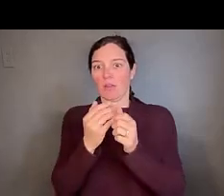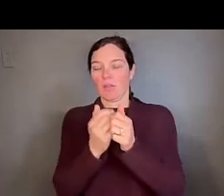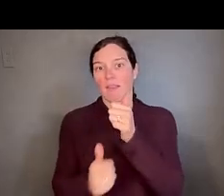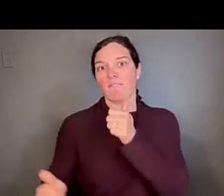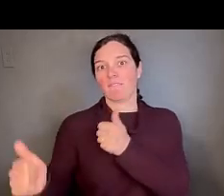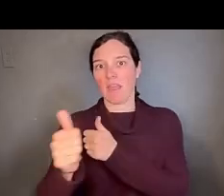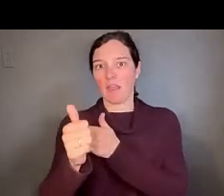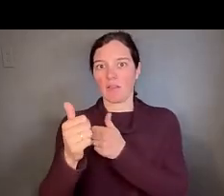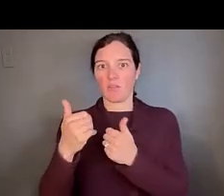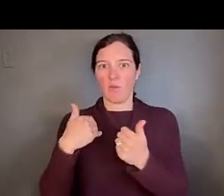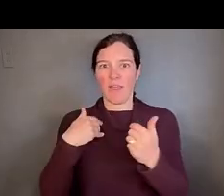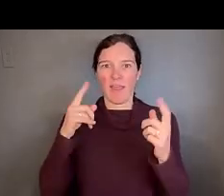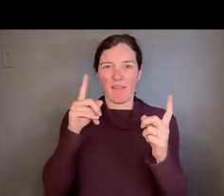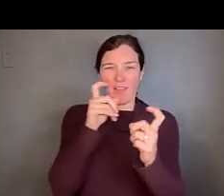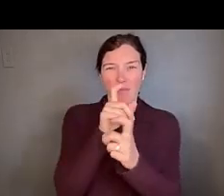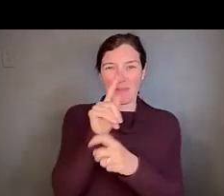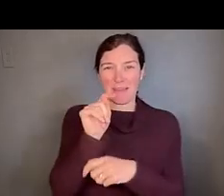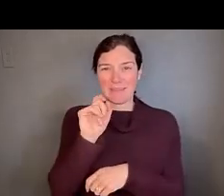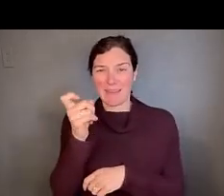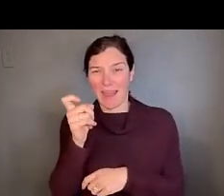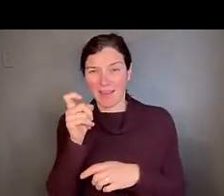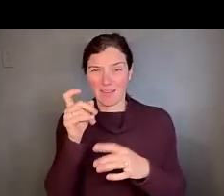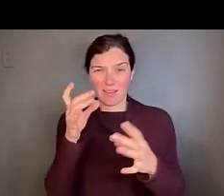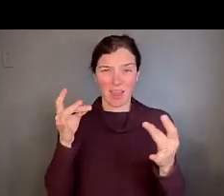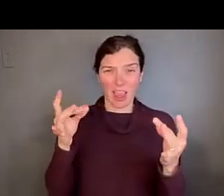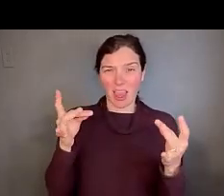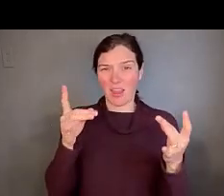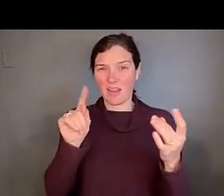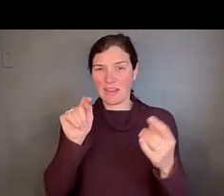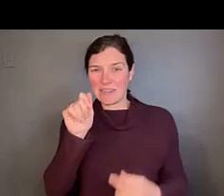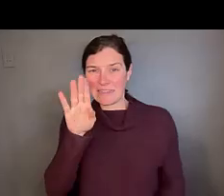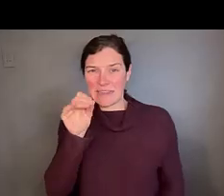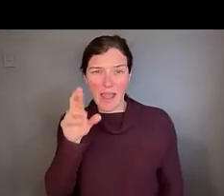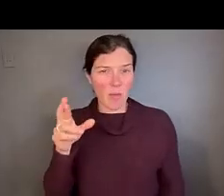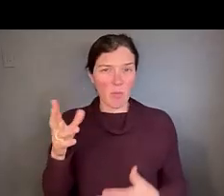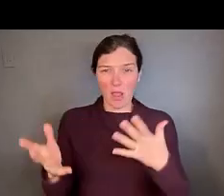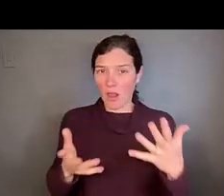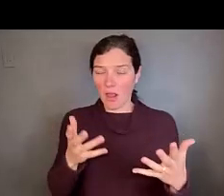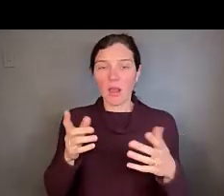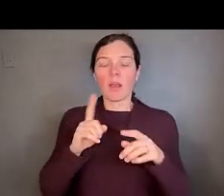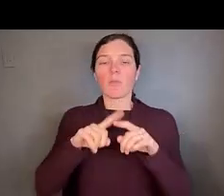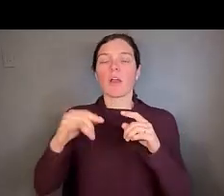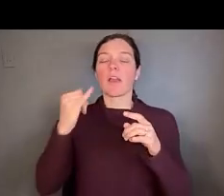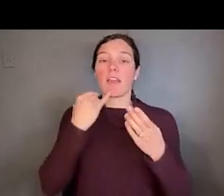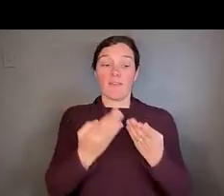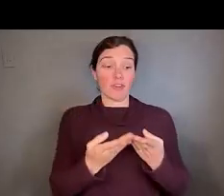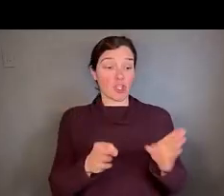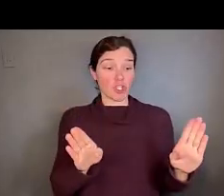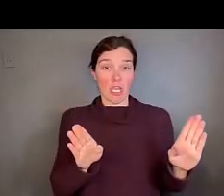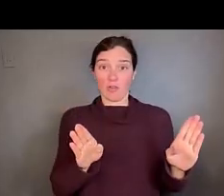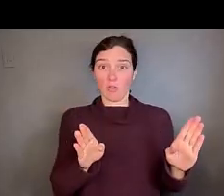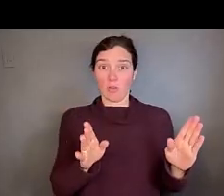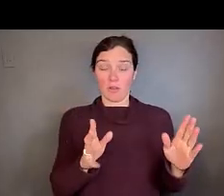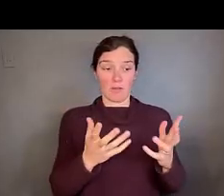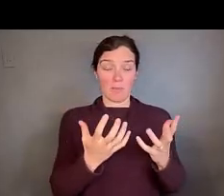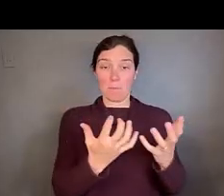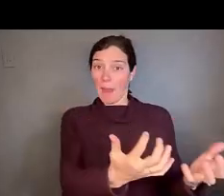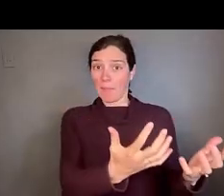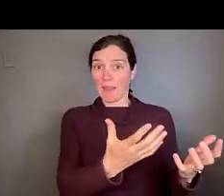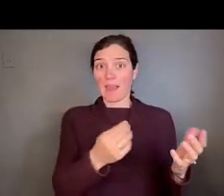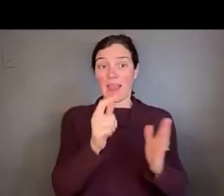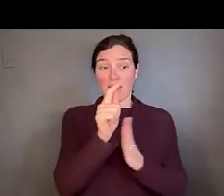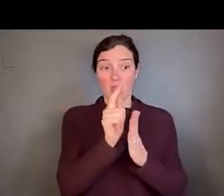have complicated tax questions in Colorado with Tabor. But I think if the general public and some of our lawmakers